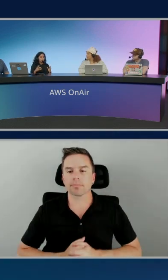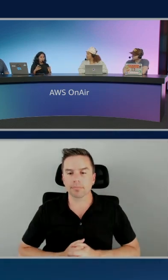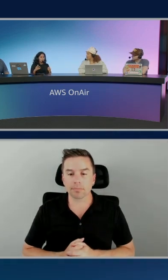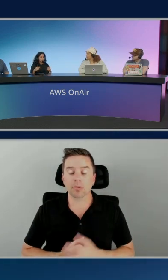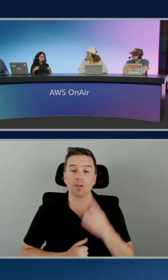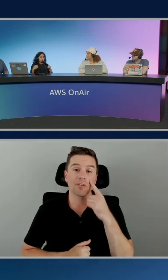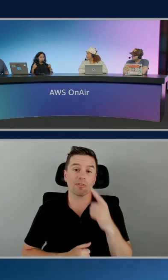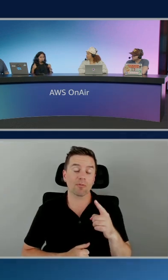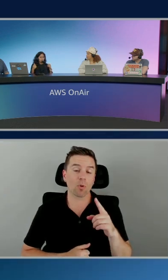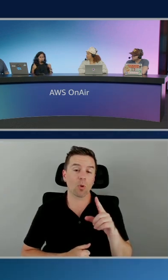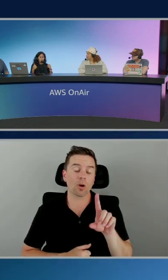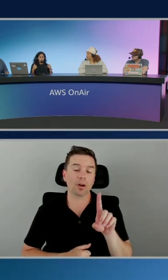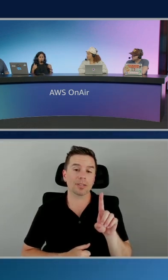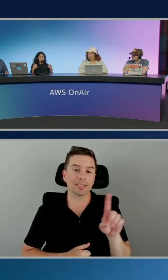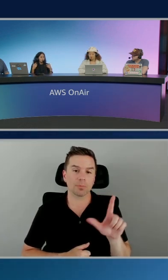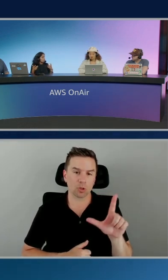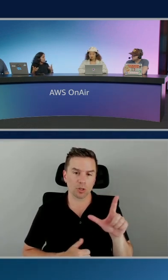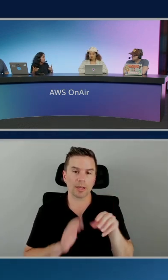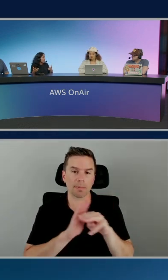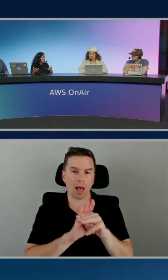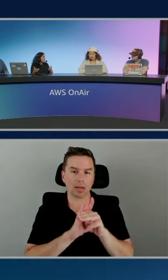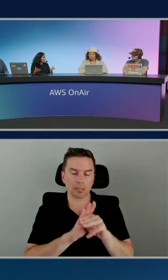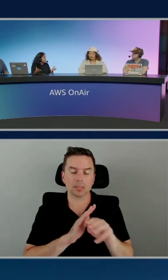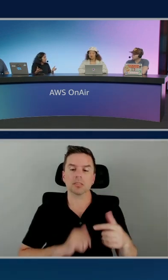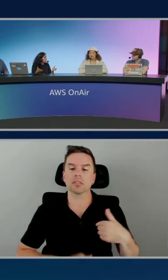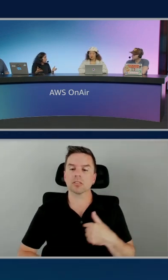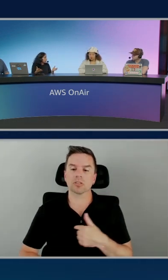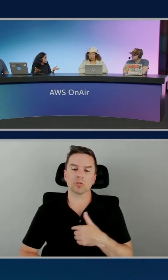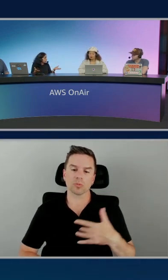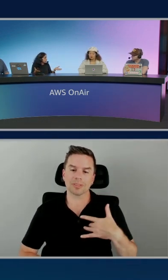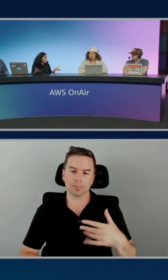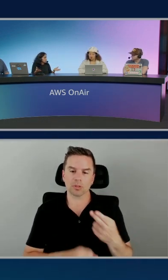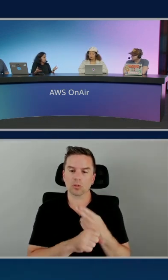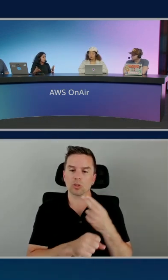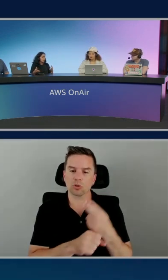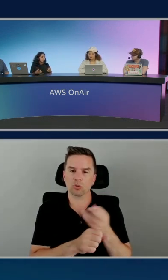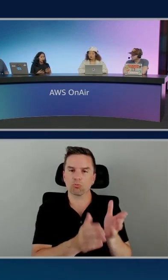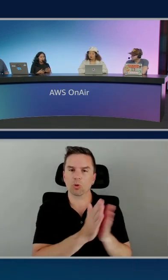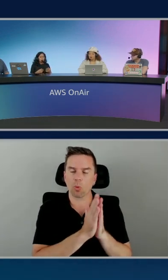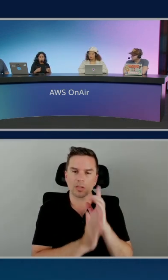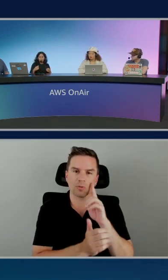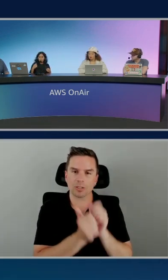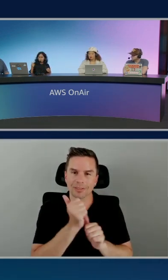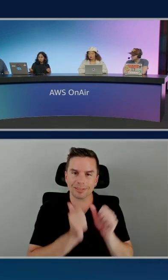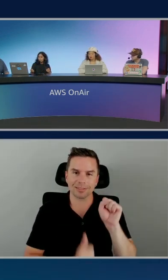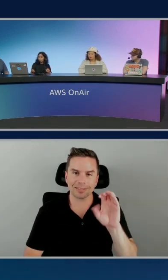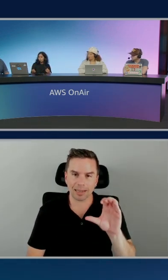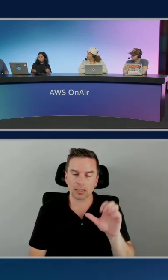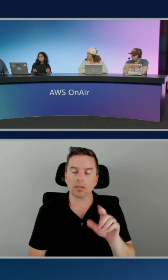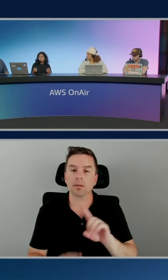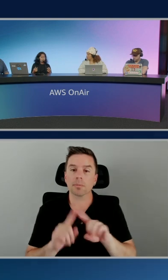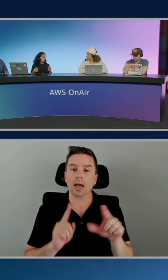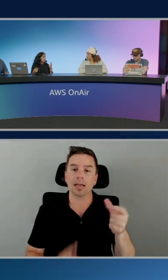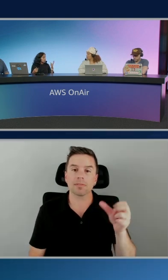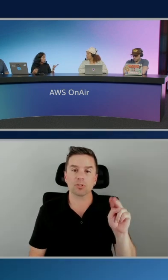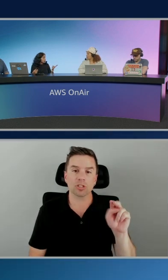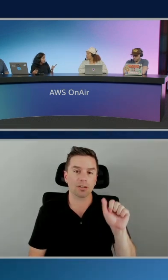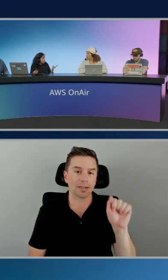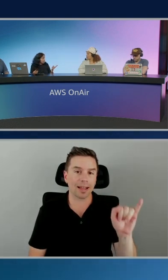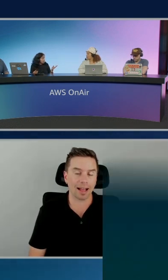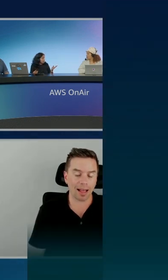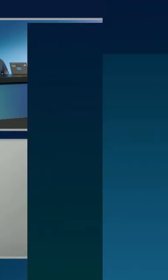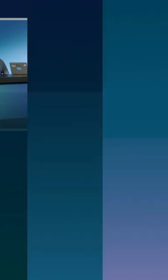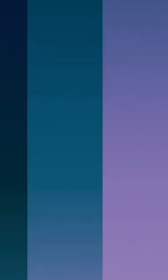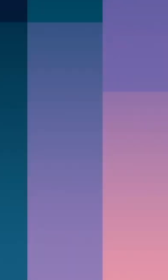is we generally use request per second. That is the metric we are so much used to. But for the generative AI models, generally there are two